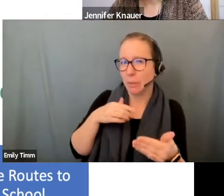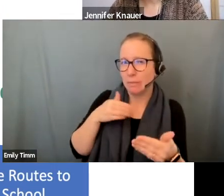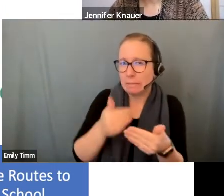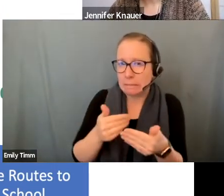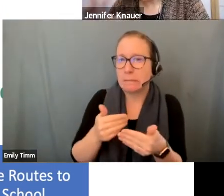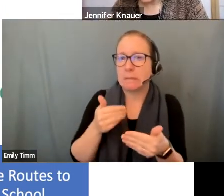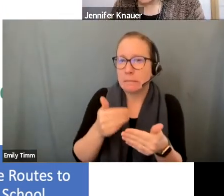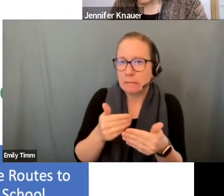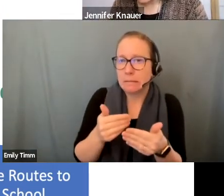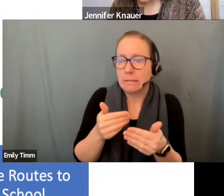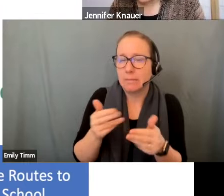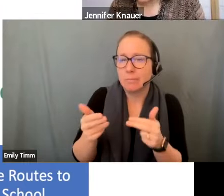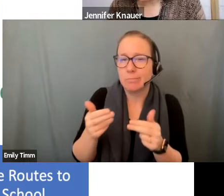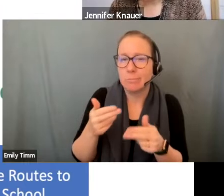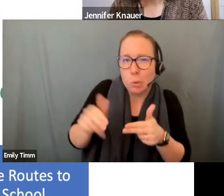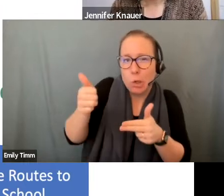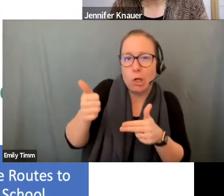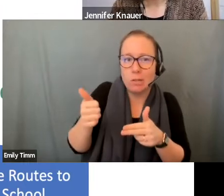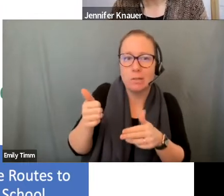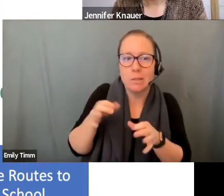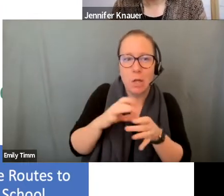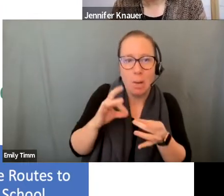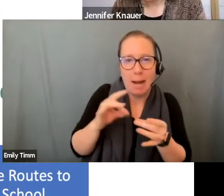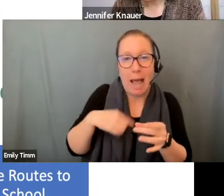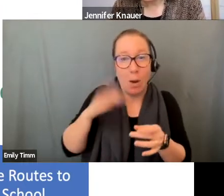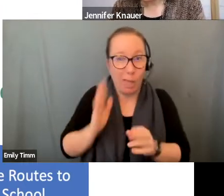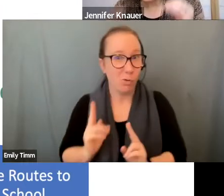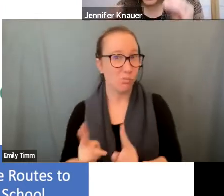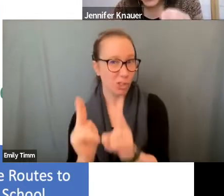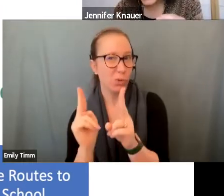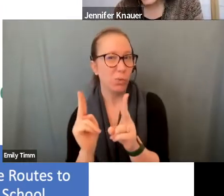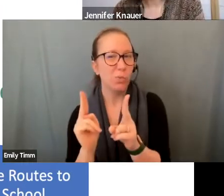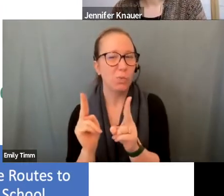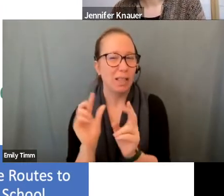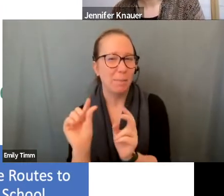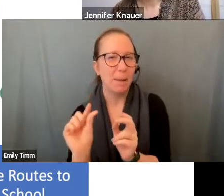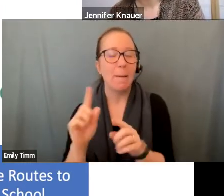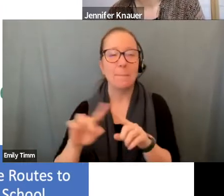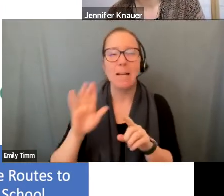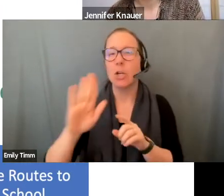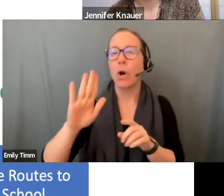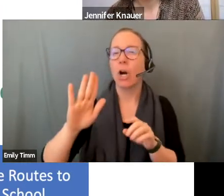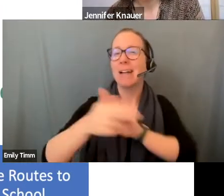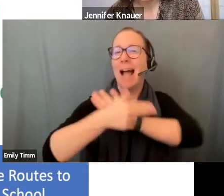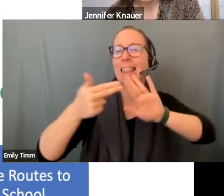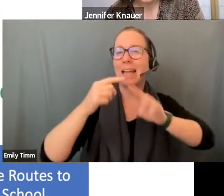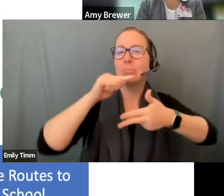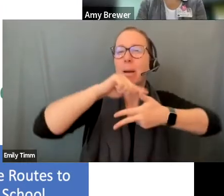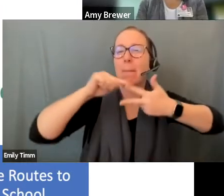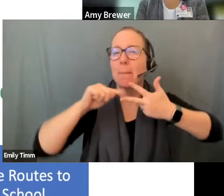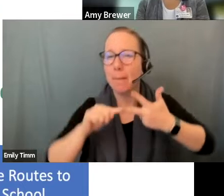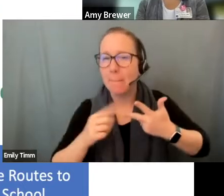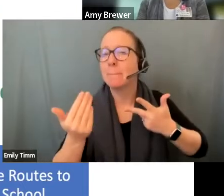then, so I don't know, I'm probably going to rush you through this last bit, but your high level takeaways is what we're going to look for.